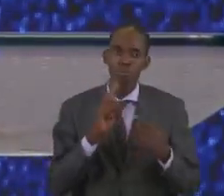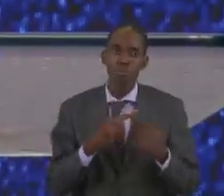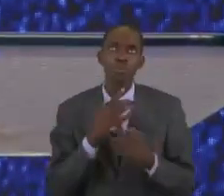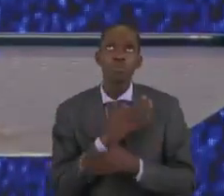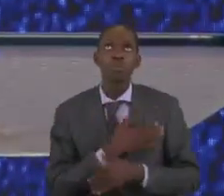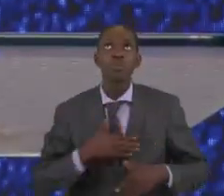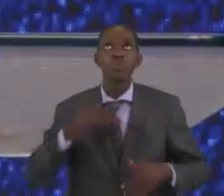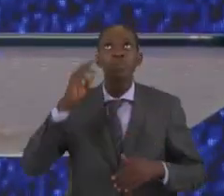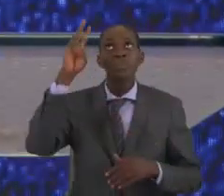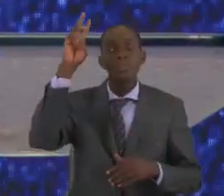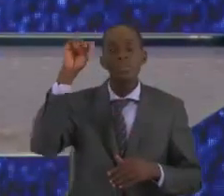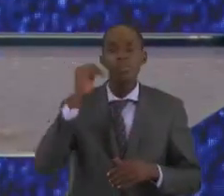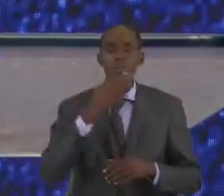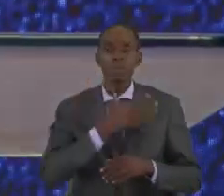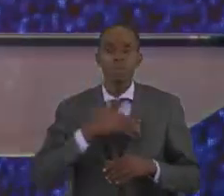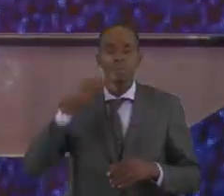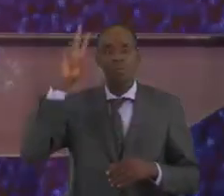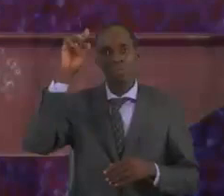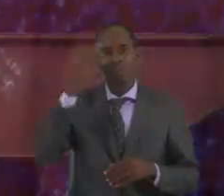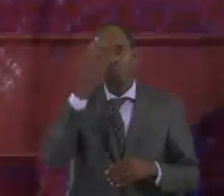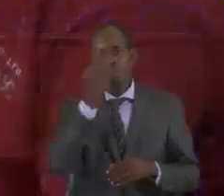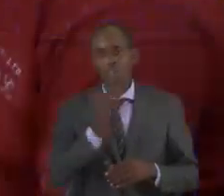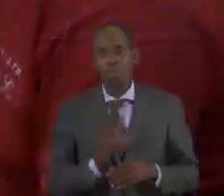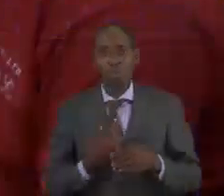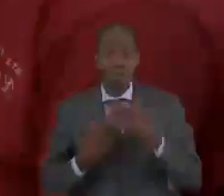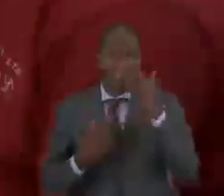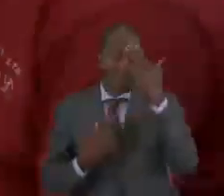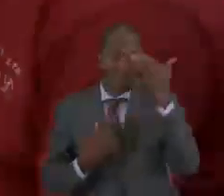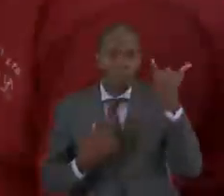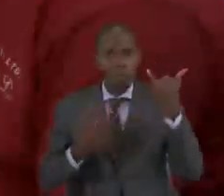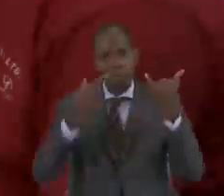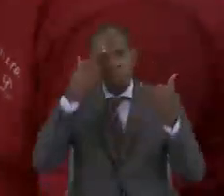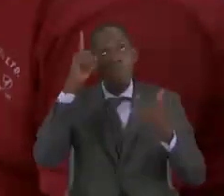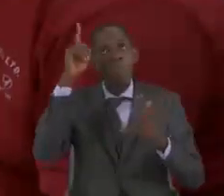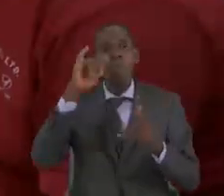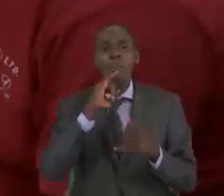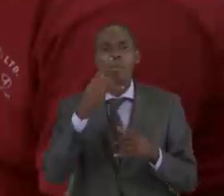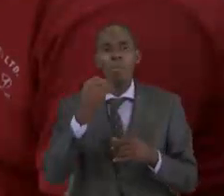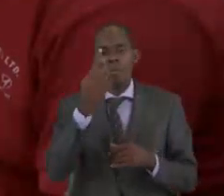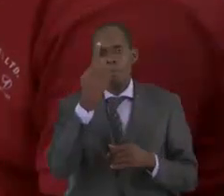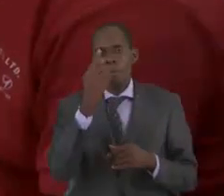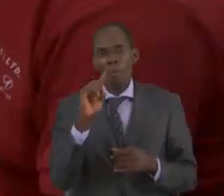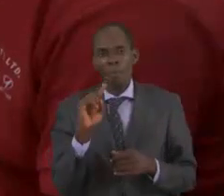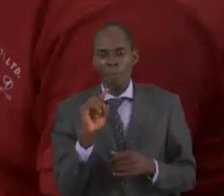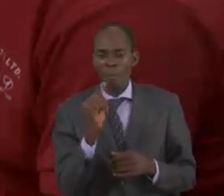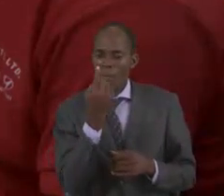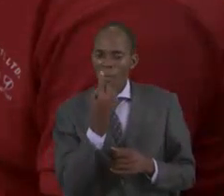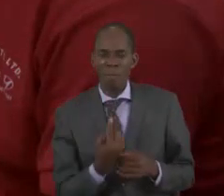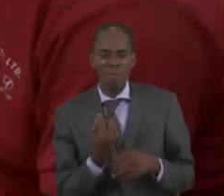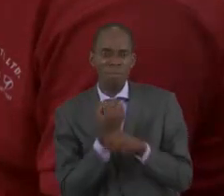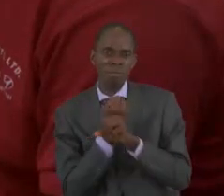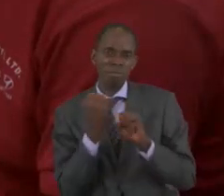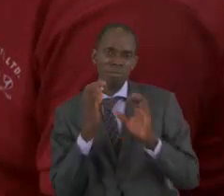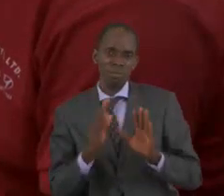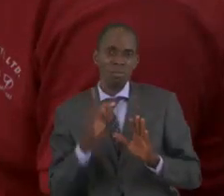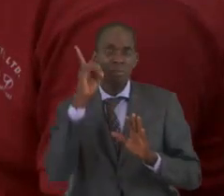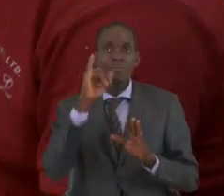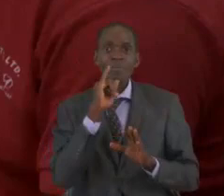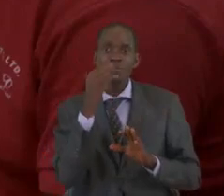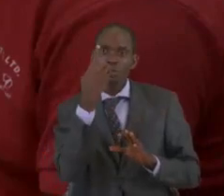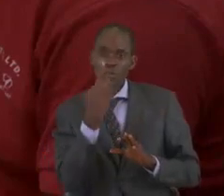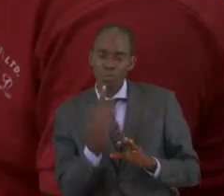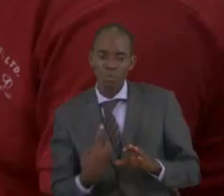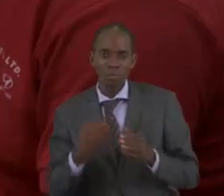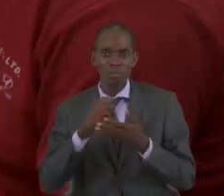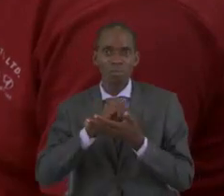pleasing him alone. Why? He's the only Savior. Why? He's the only sanctifier. Why?